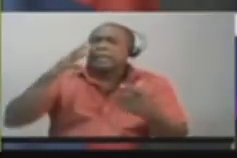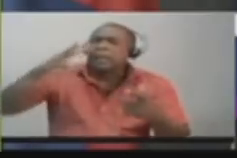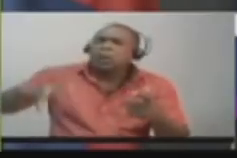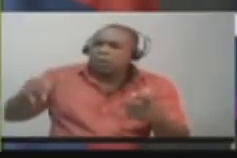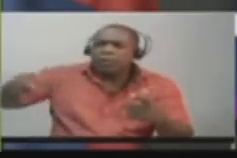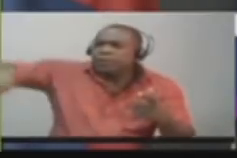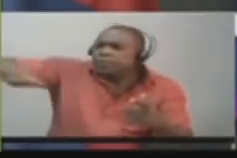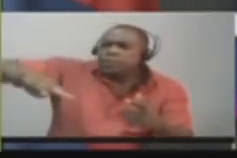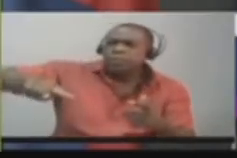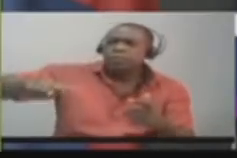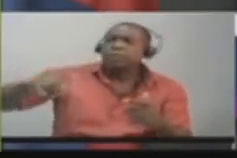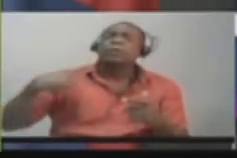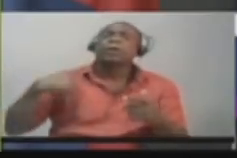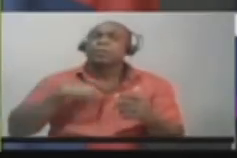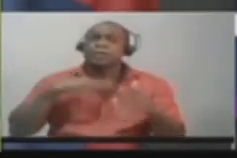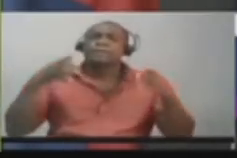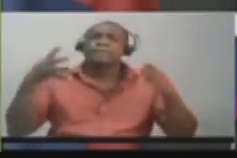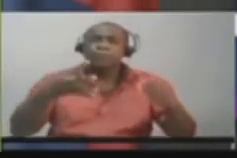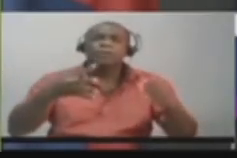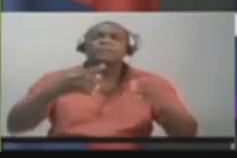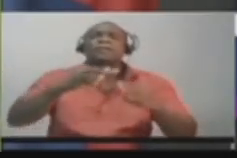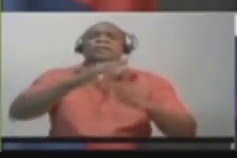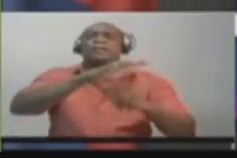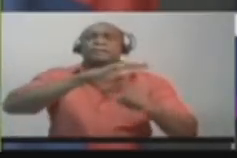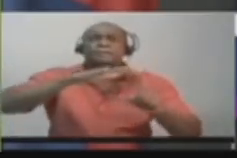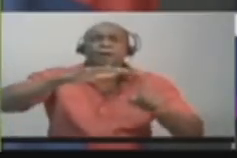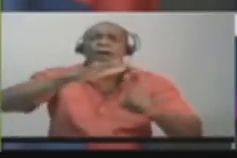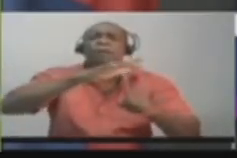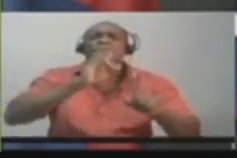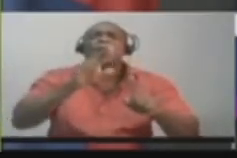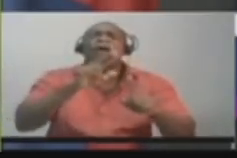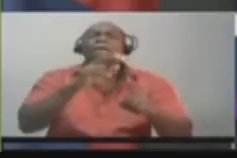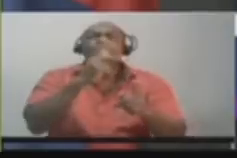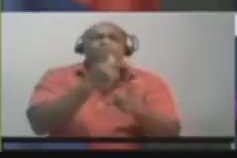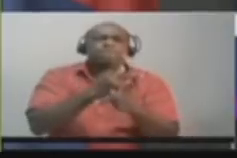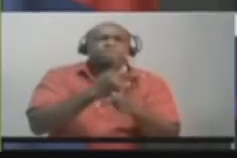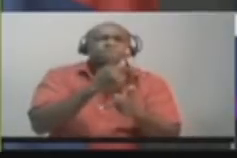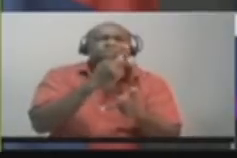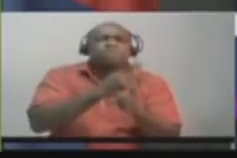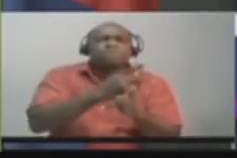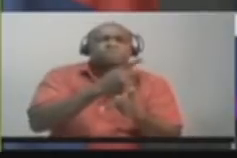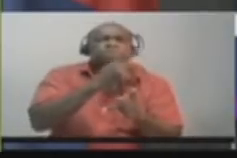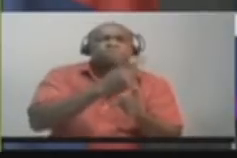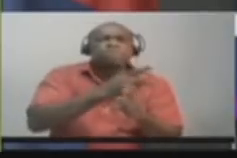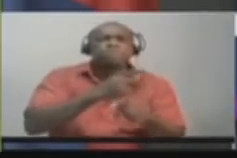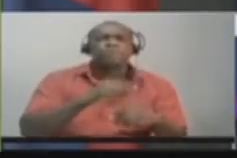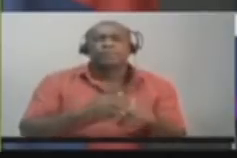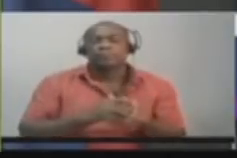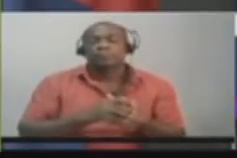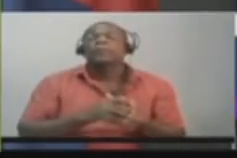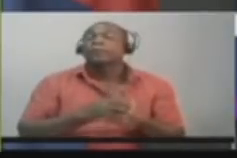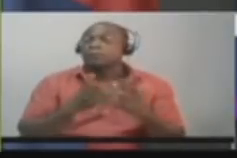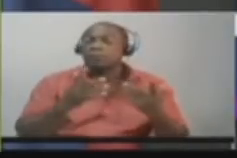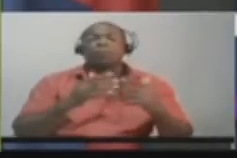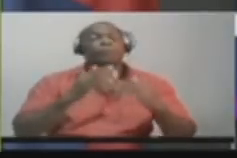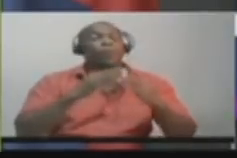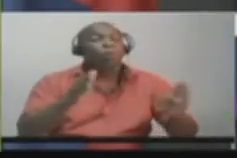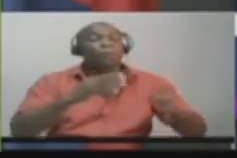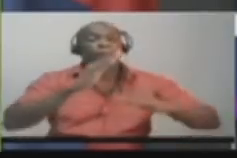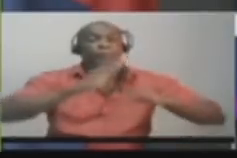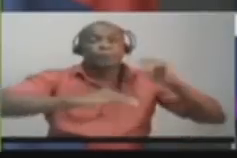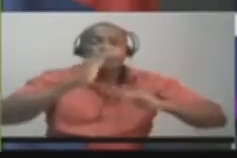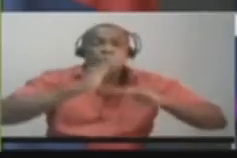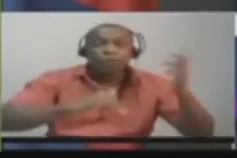have pushed our caution to opening up construction, opening up food